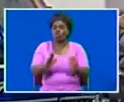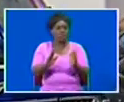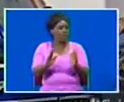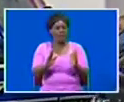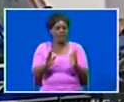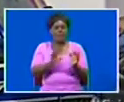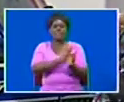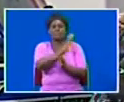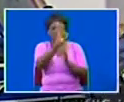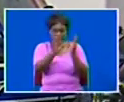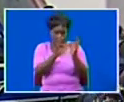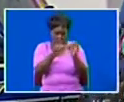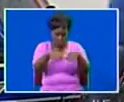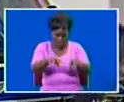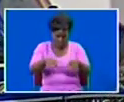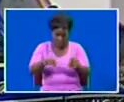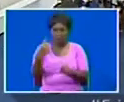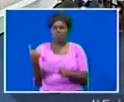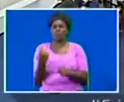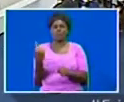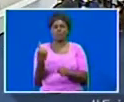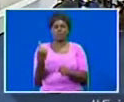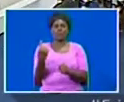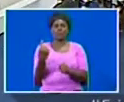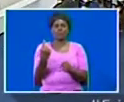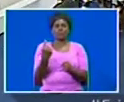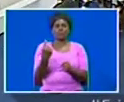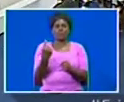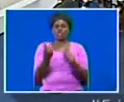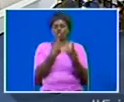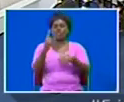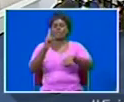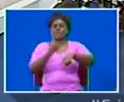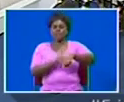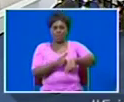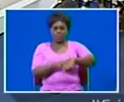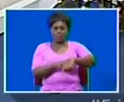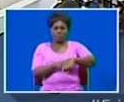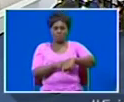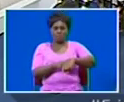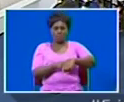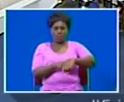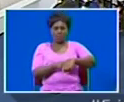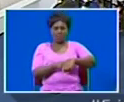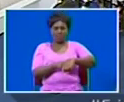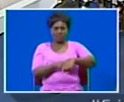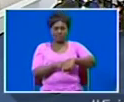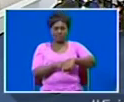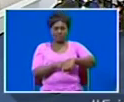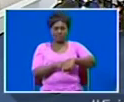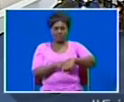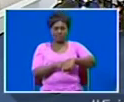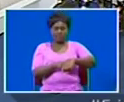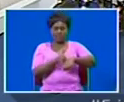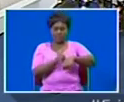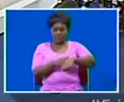it's specific bikes that can do that. All right. Mm-hmm. And talking about time, because you mentioned time, and that's I'm sure that's something that is in